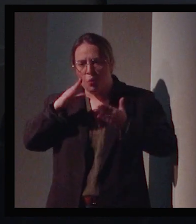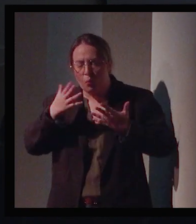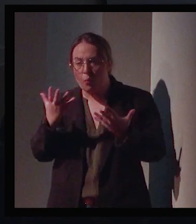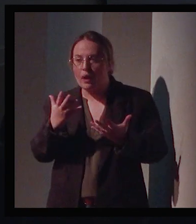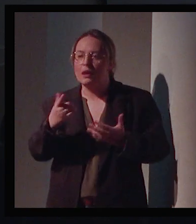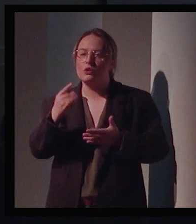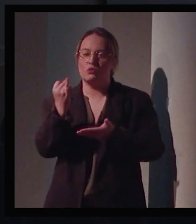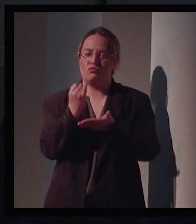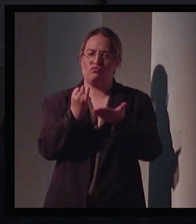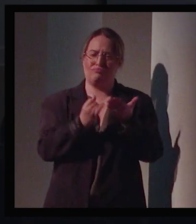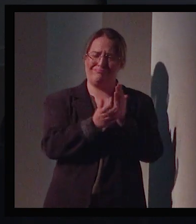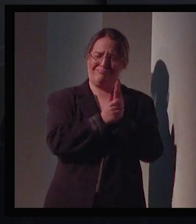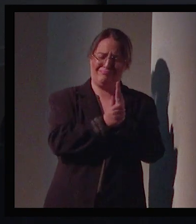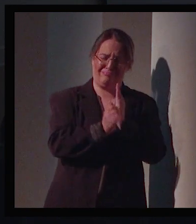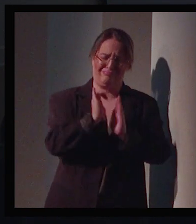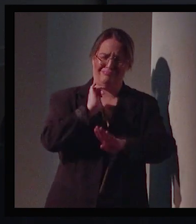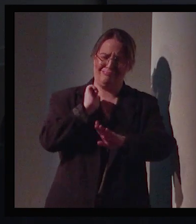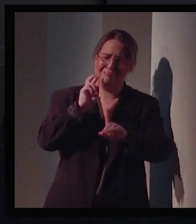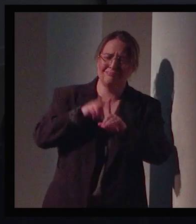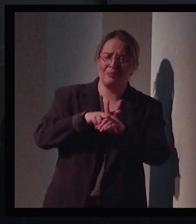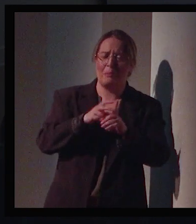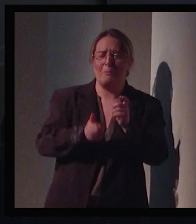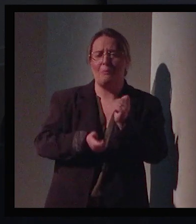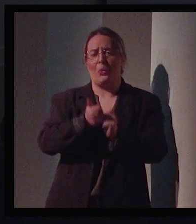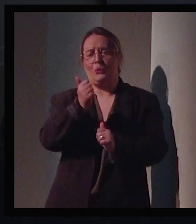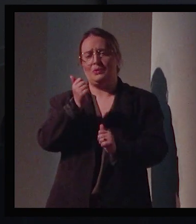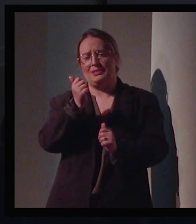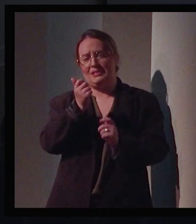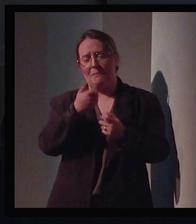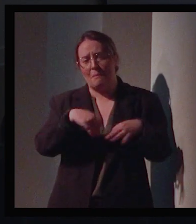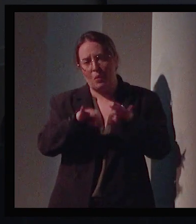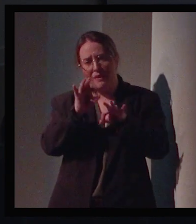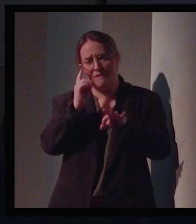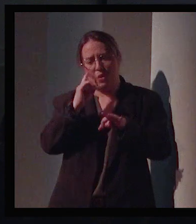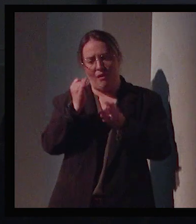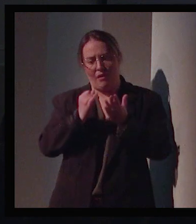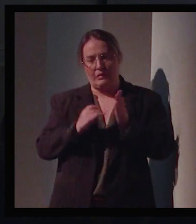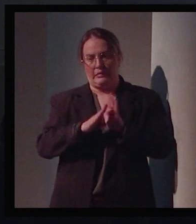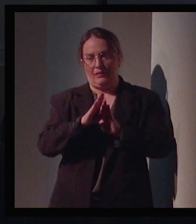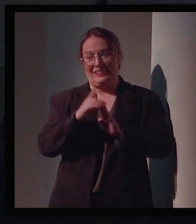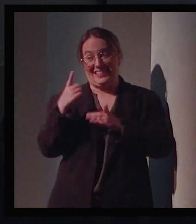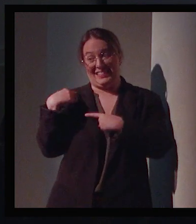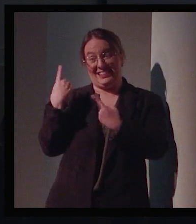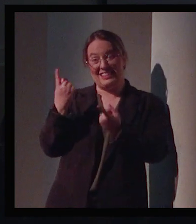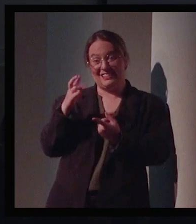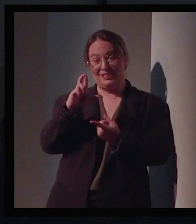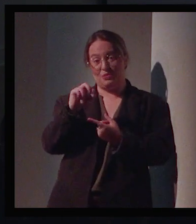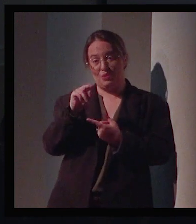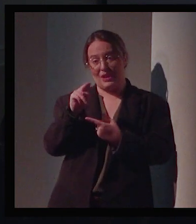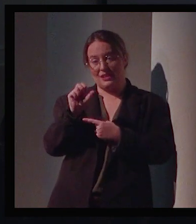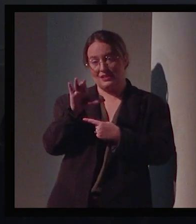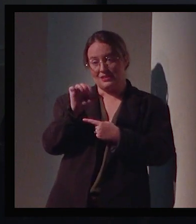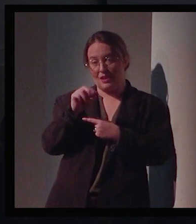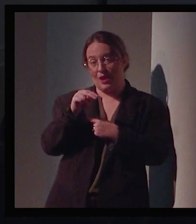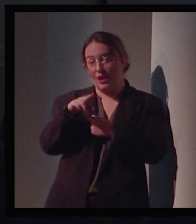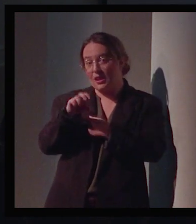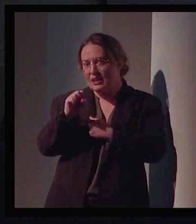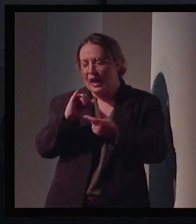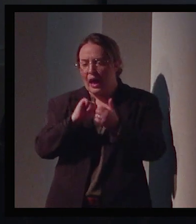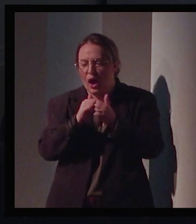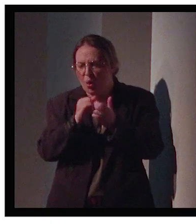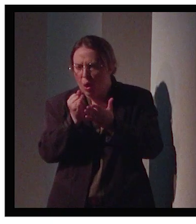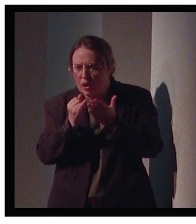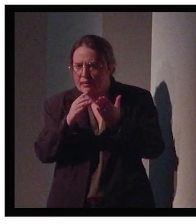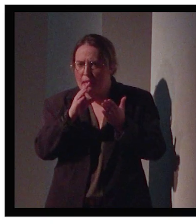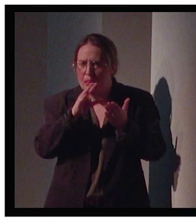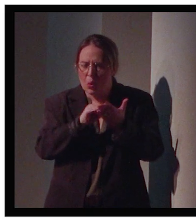that was deemed the most important for artists to develop since the Renaissance. Artists learned to draw first by